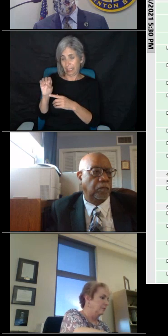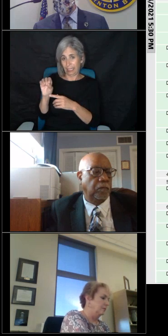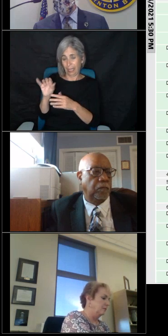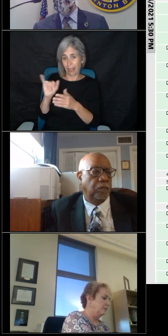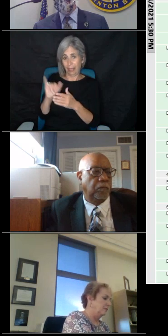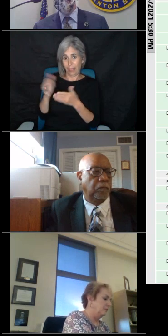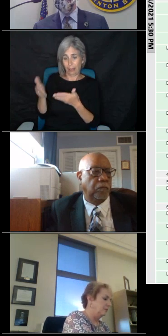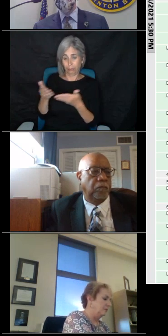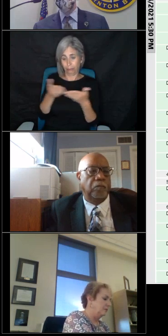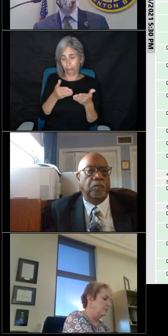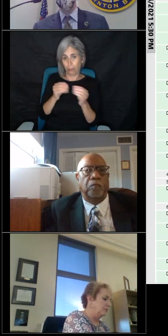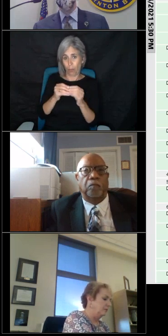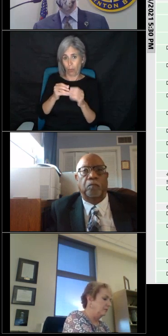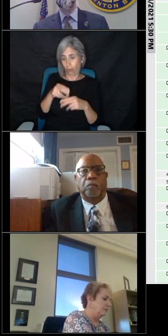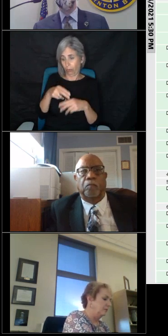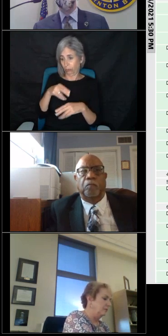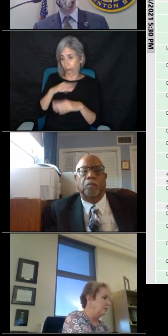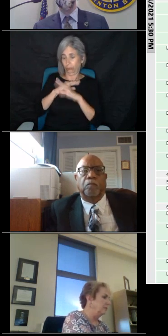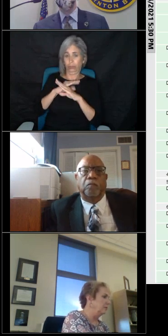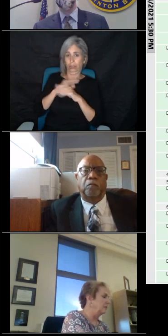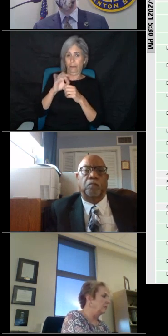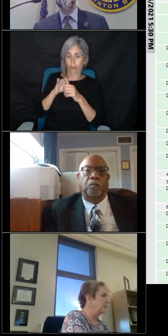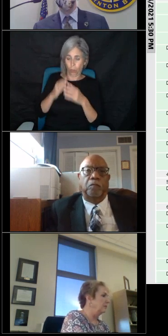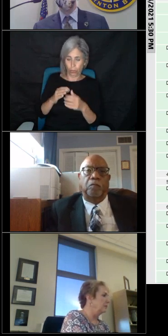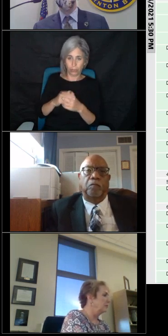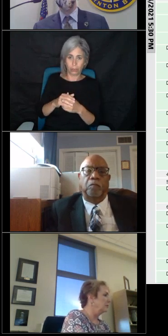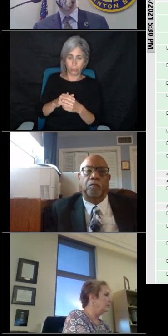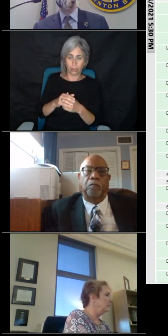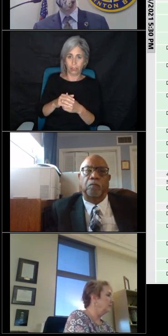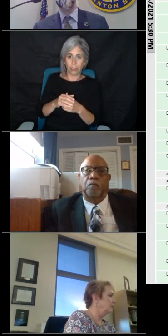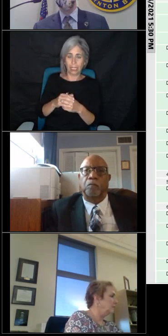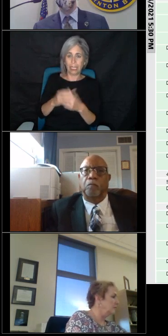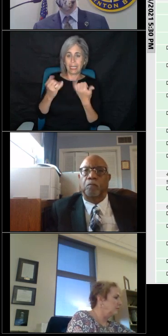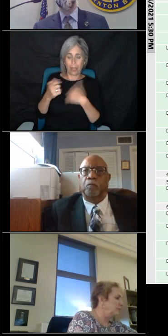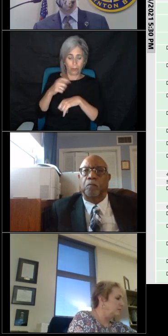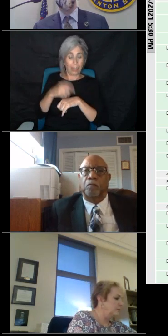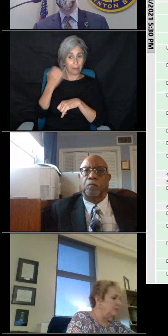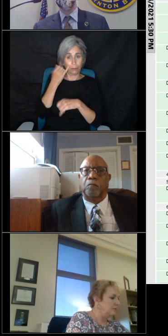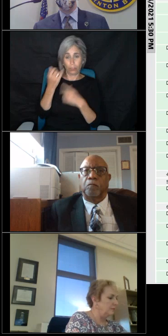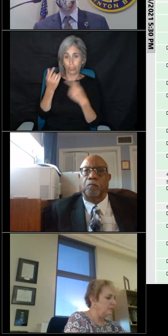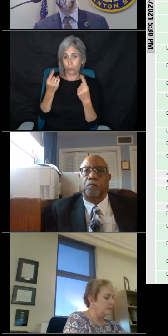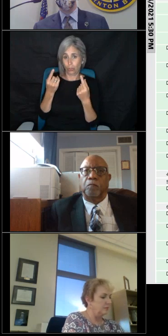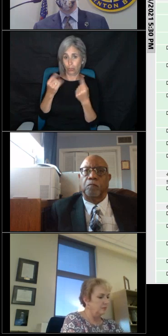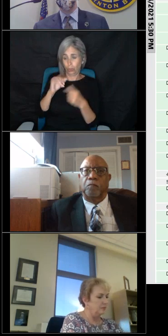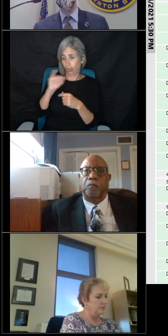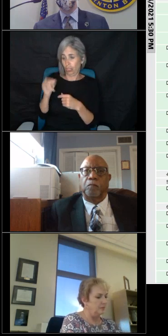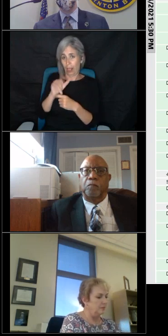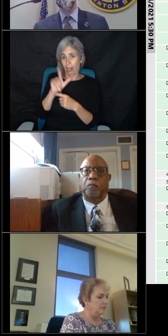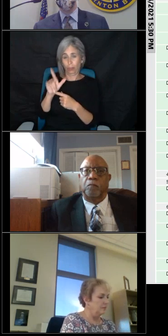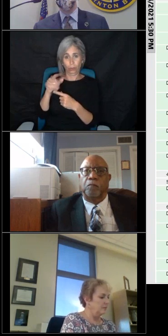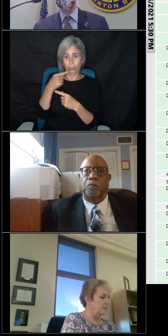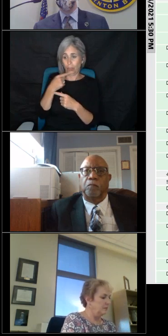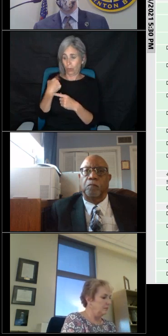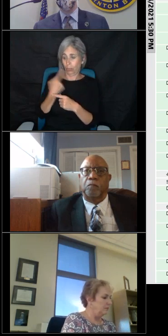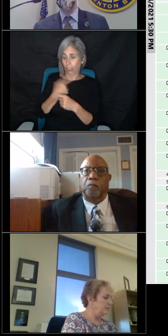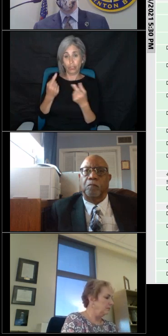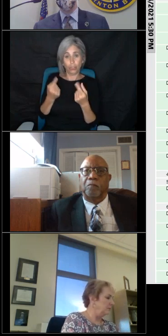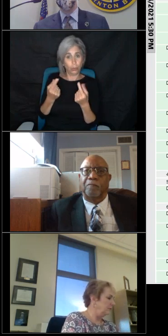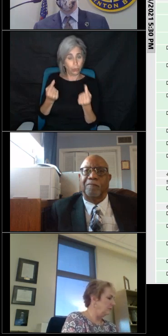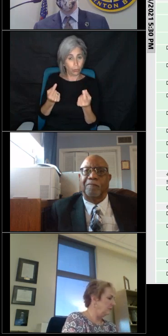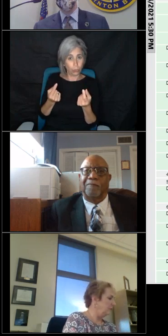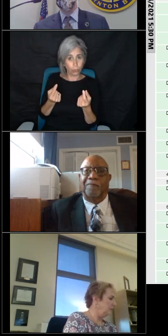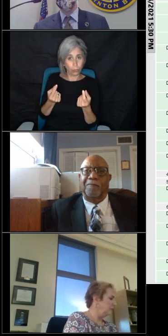put more restrictions on voters. It is now time that if we don't do as John Lewis instructed us to do,